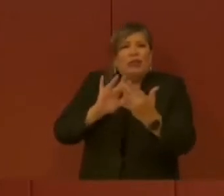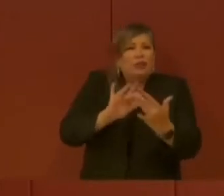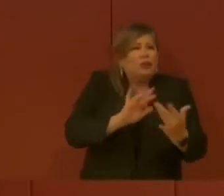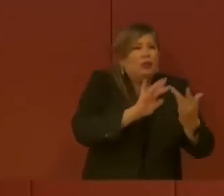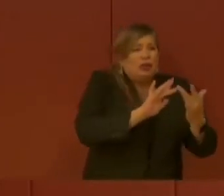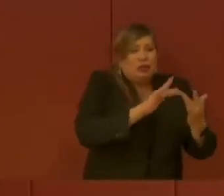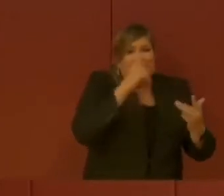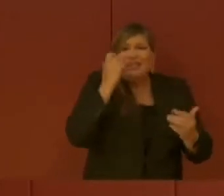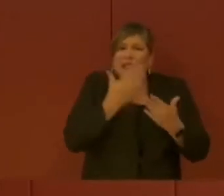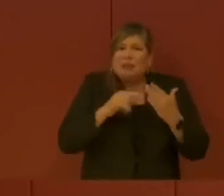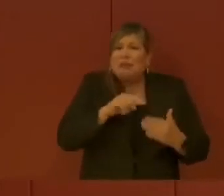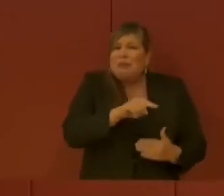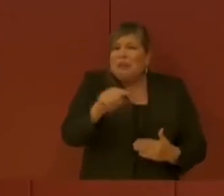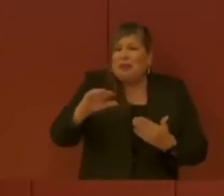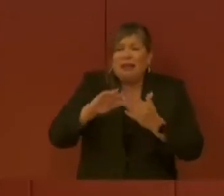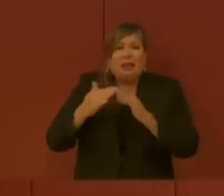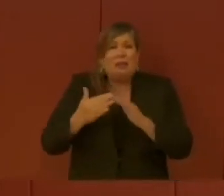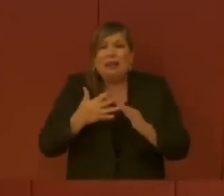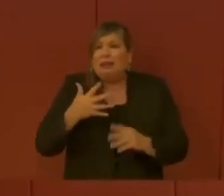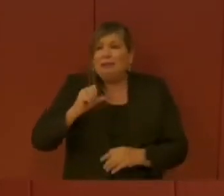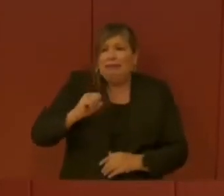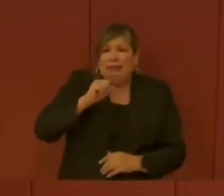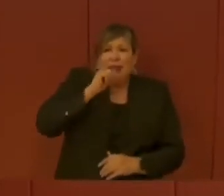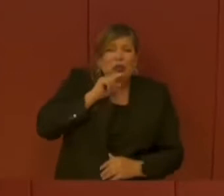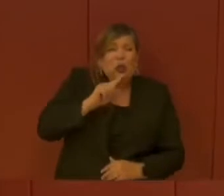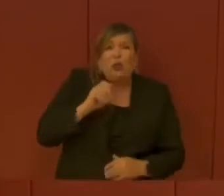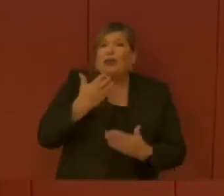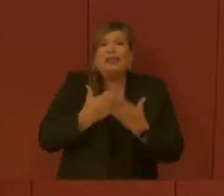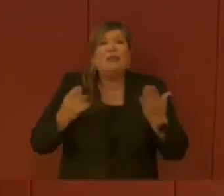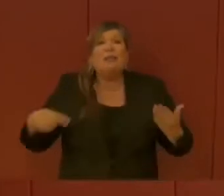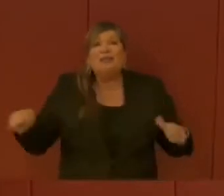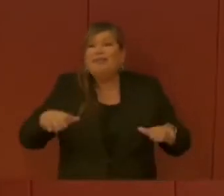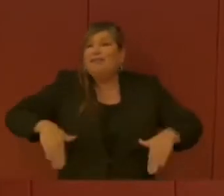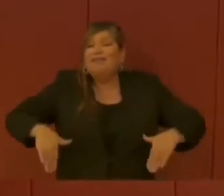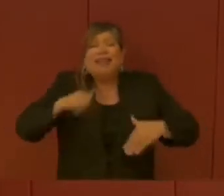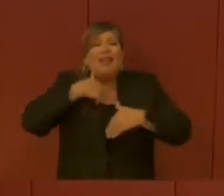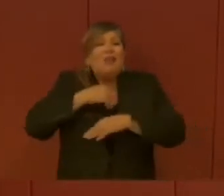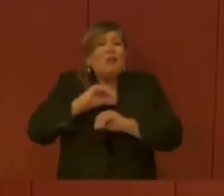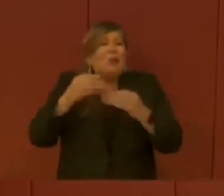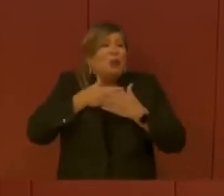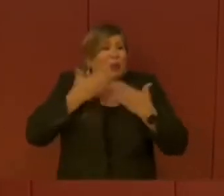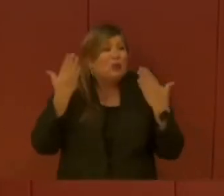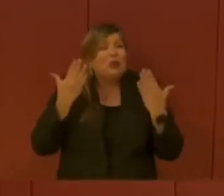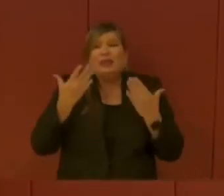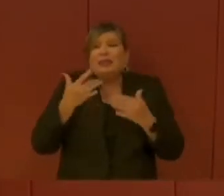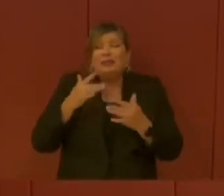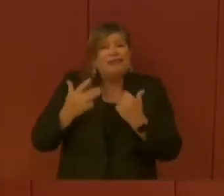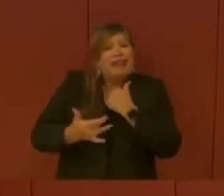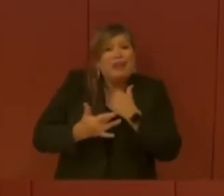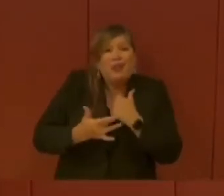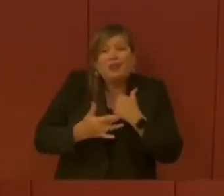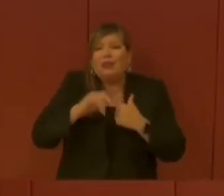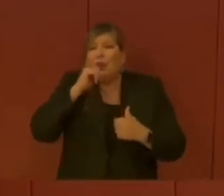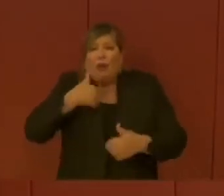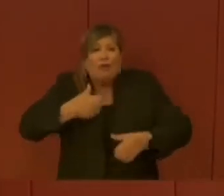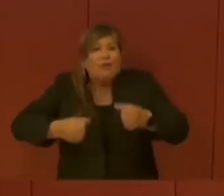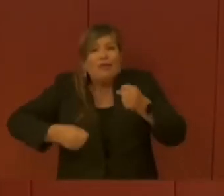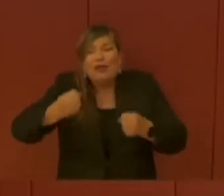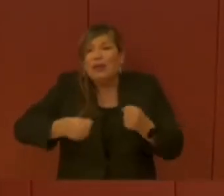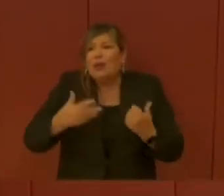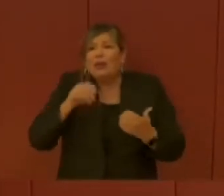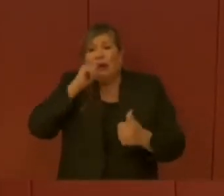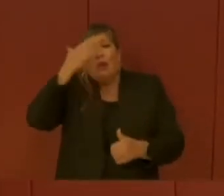have hesitancy or communities that don't have these tools and technology, don't have access to transportation, or even knowledge about